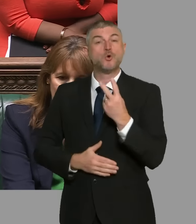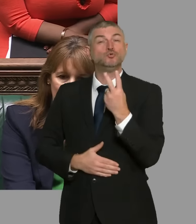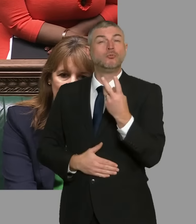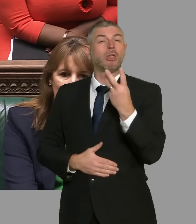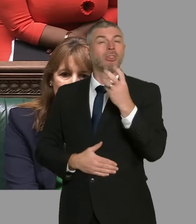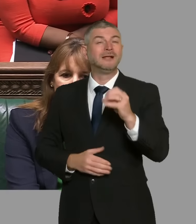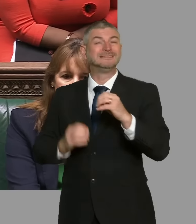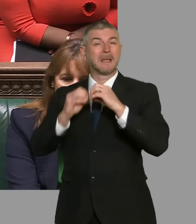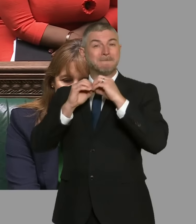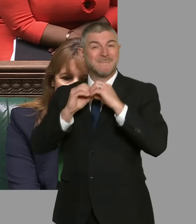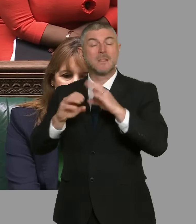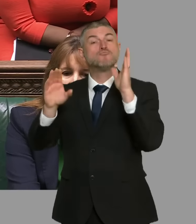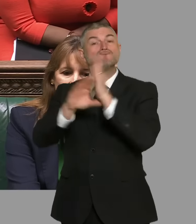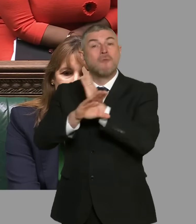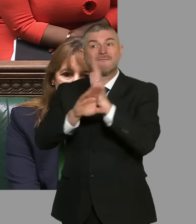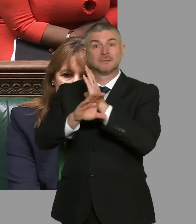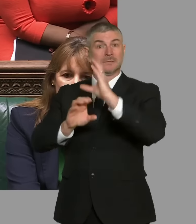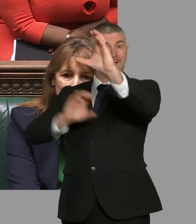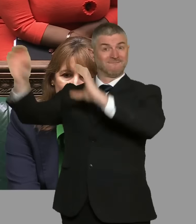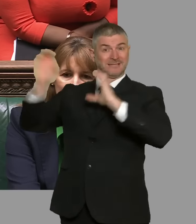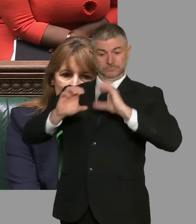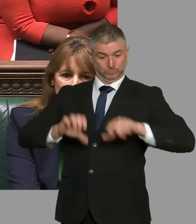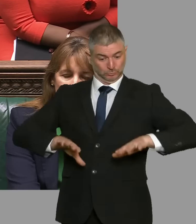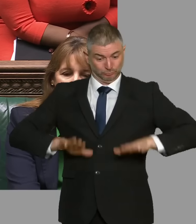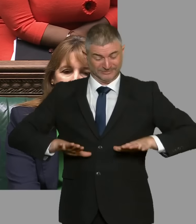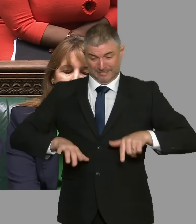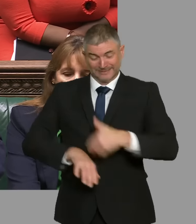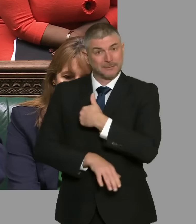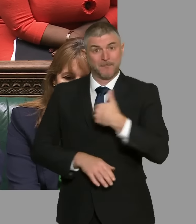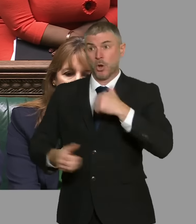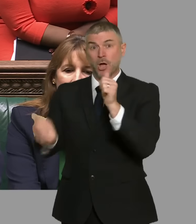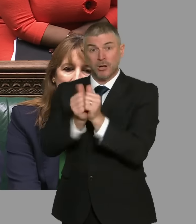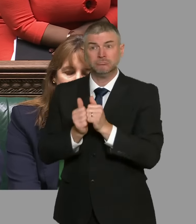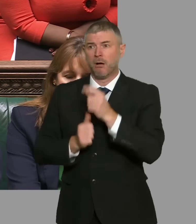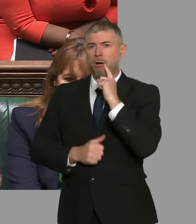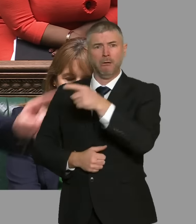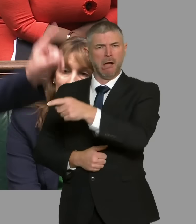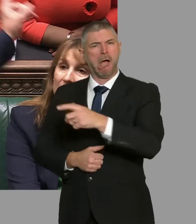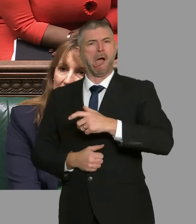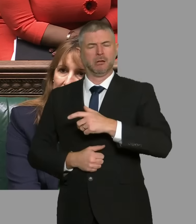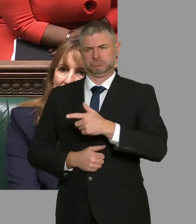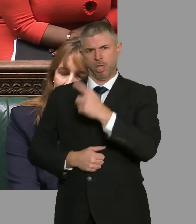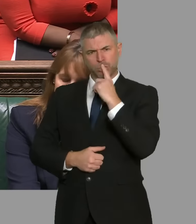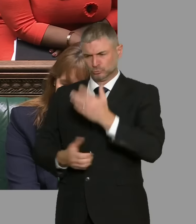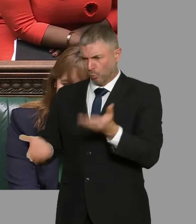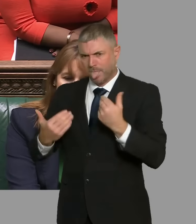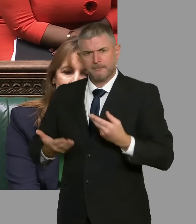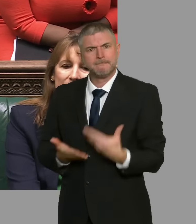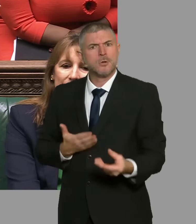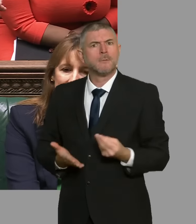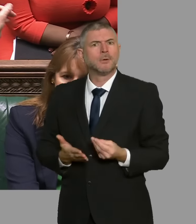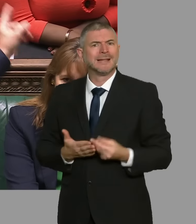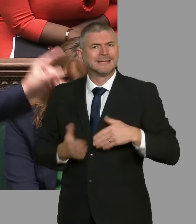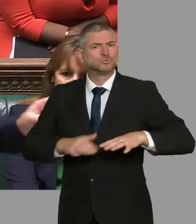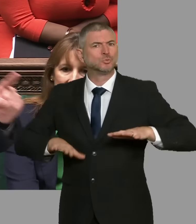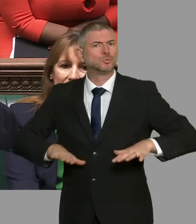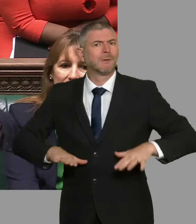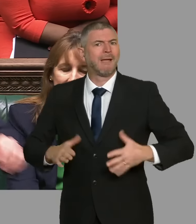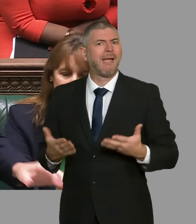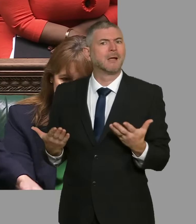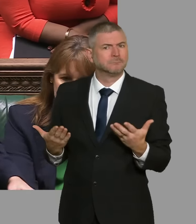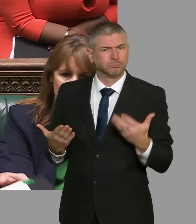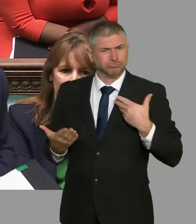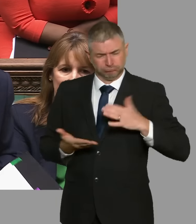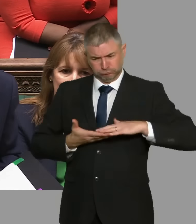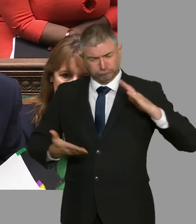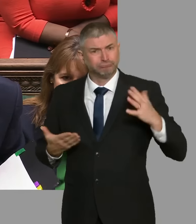I thought she might welcome it, the SSE have announced £33 billion of investment in clean power. That's what this team are delivering for the country,